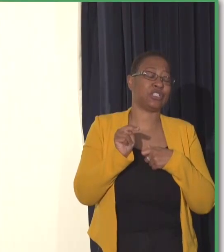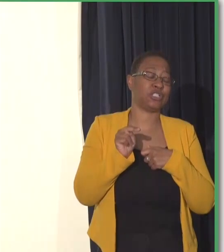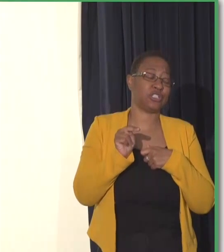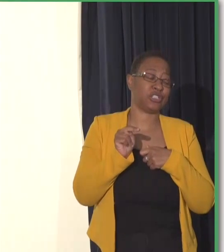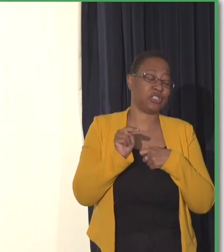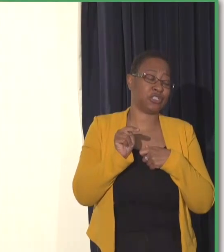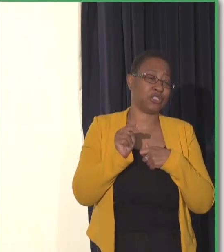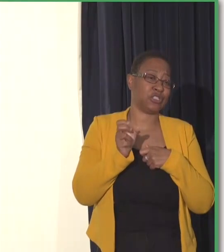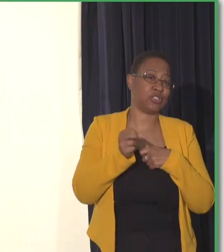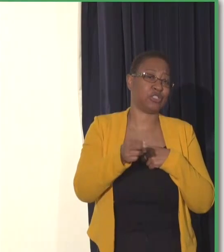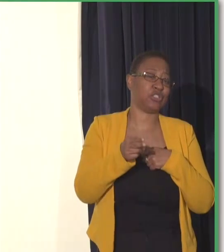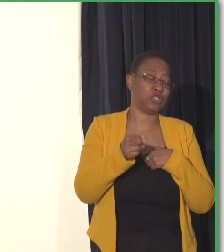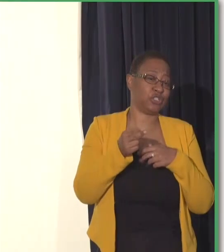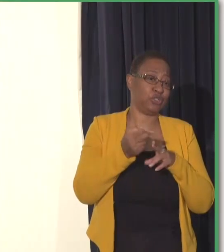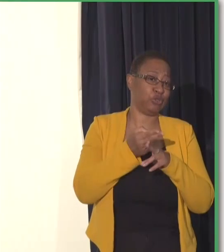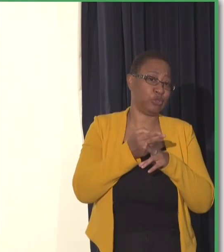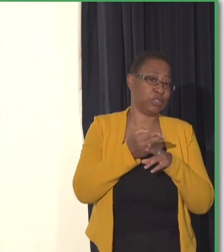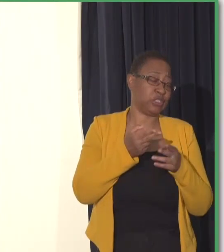usage?